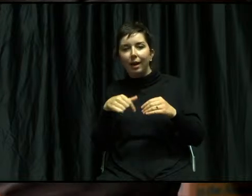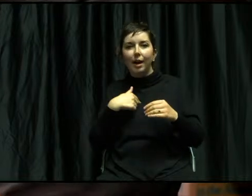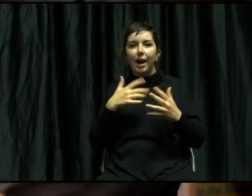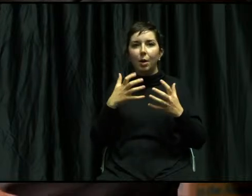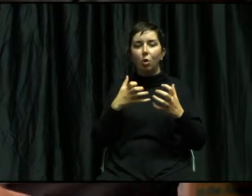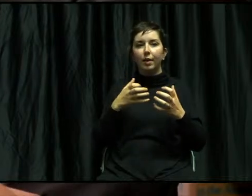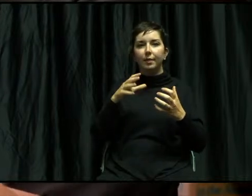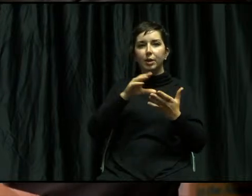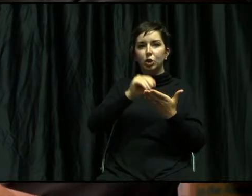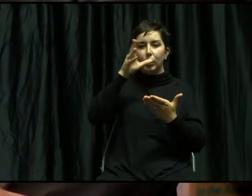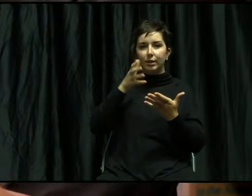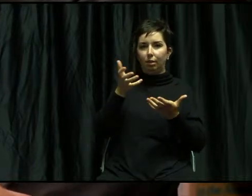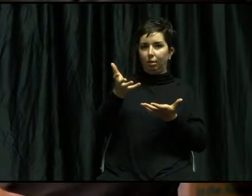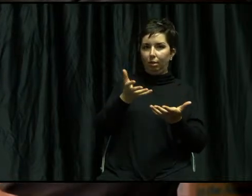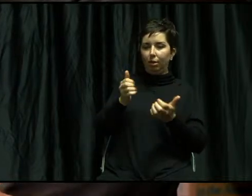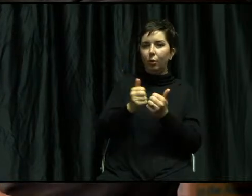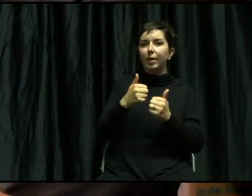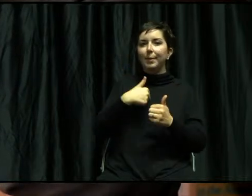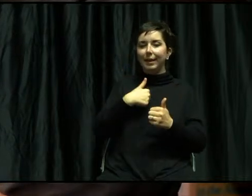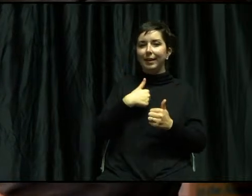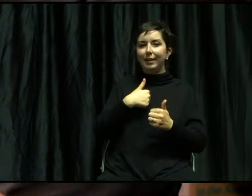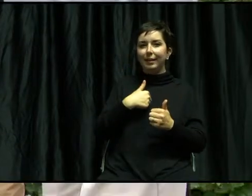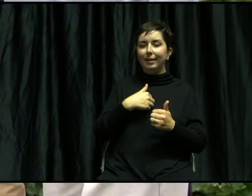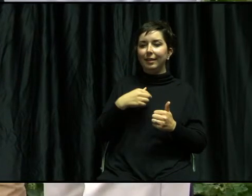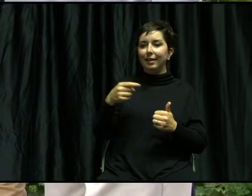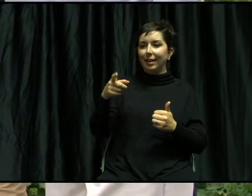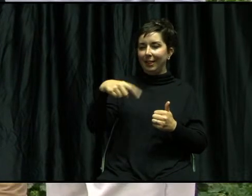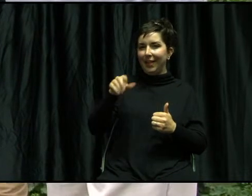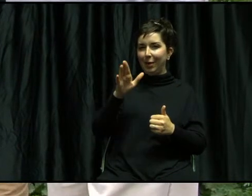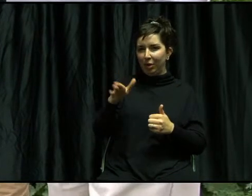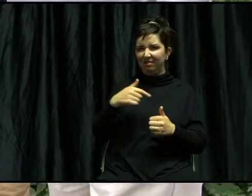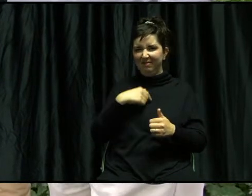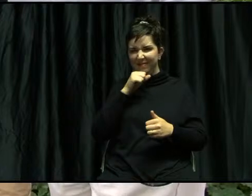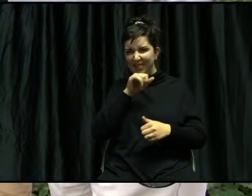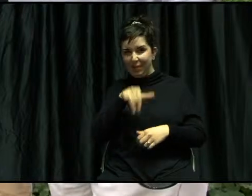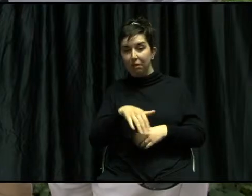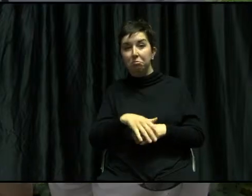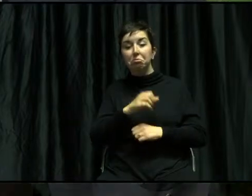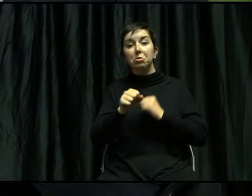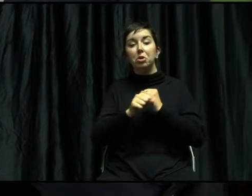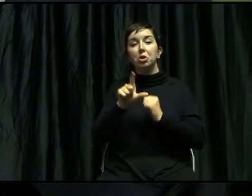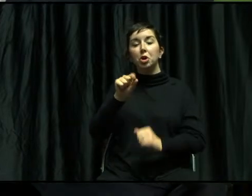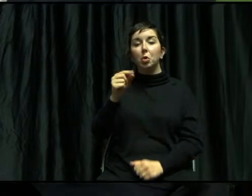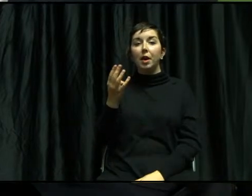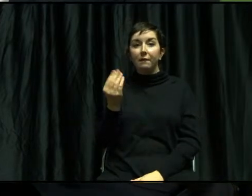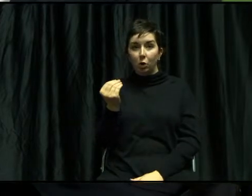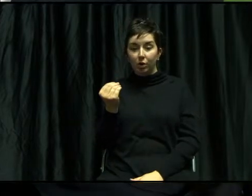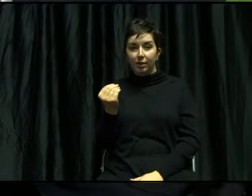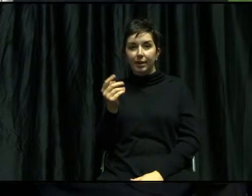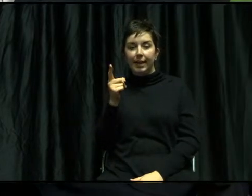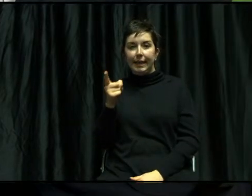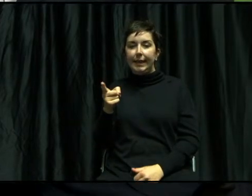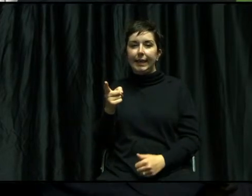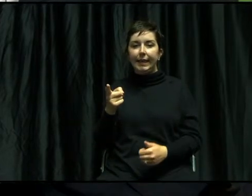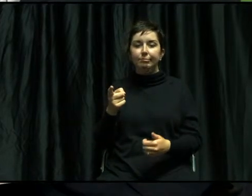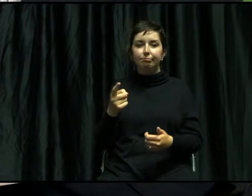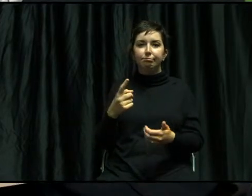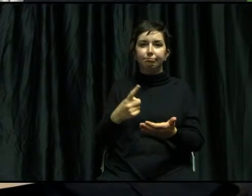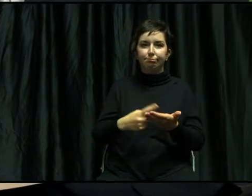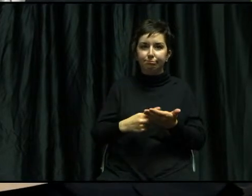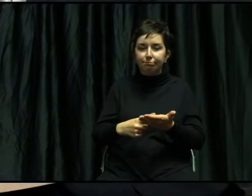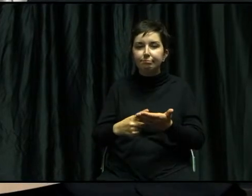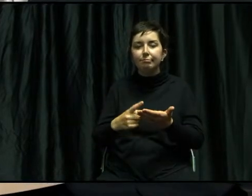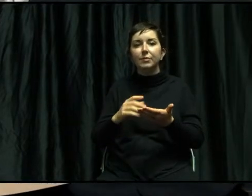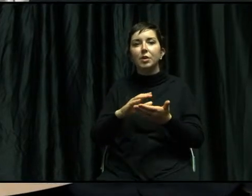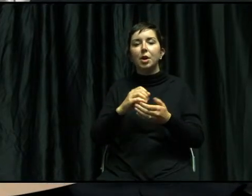with me, then they do. And I've loved that. In 2014, Dr. Sessions collaborated to create the